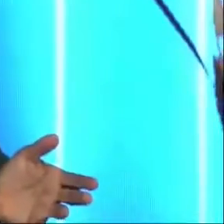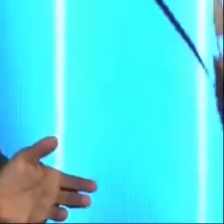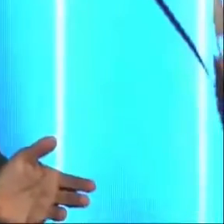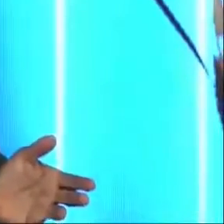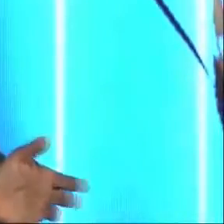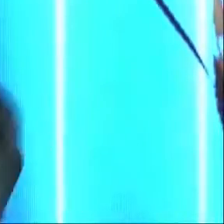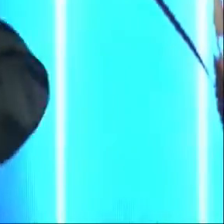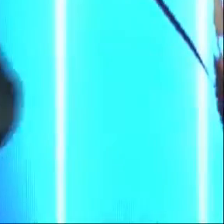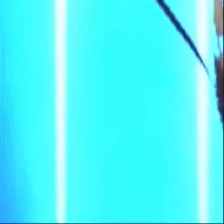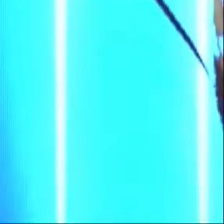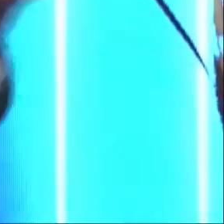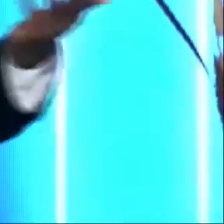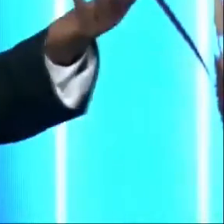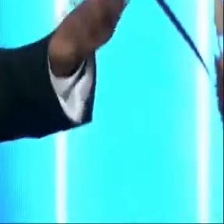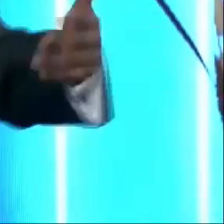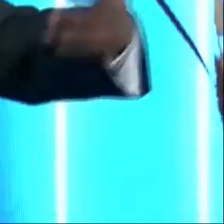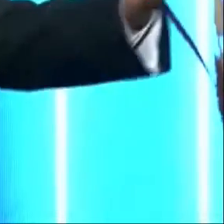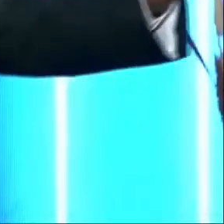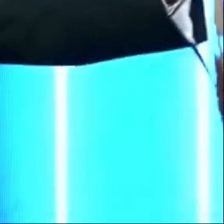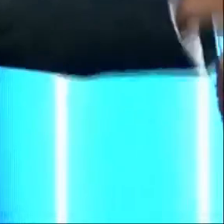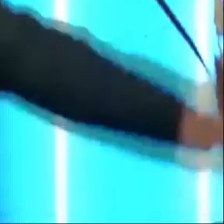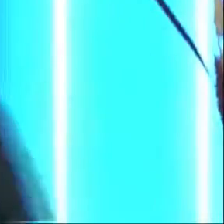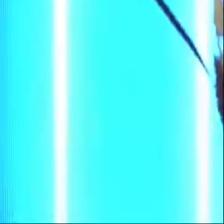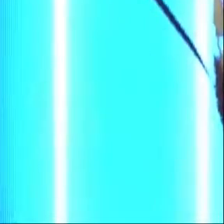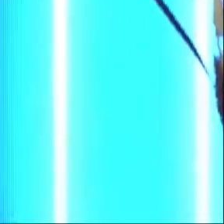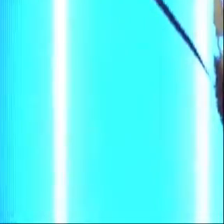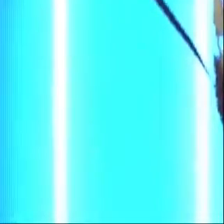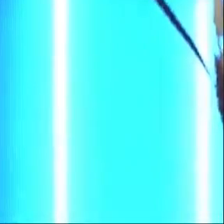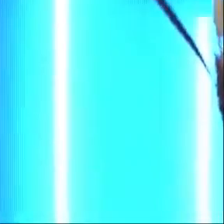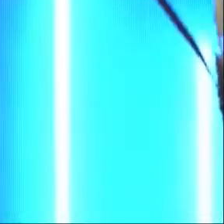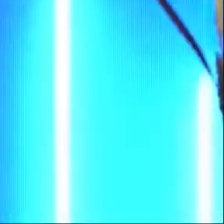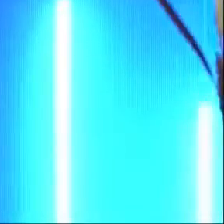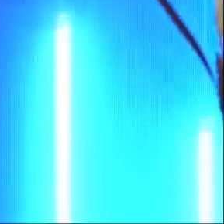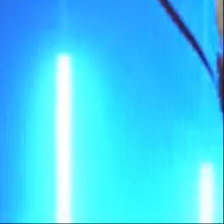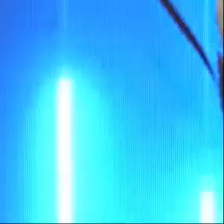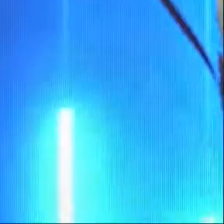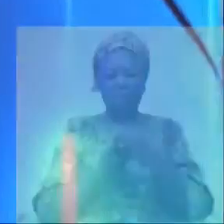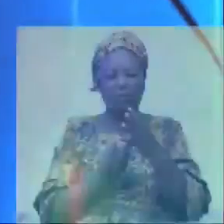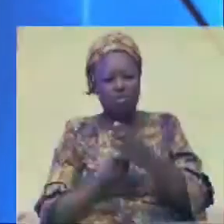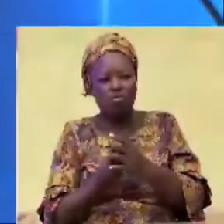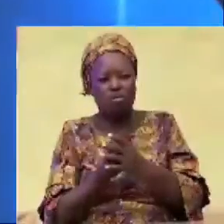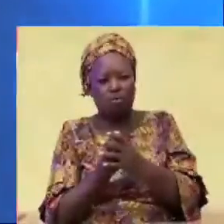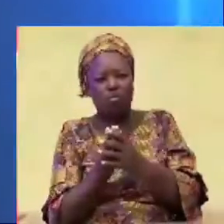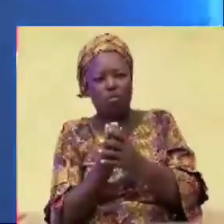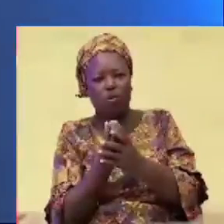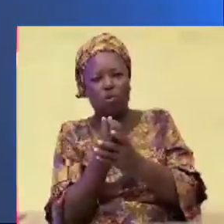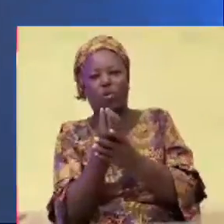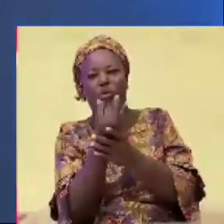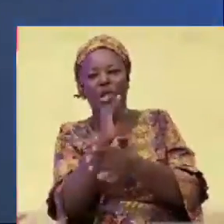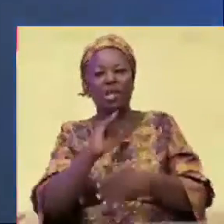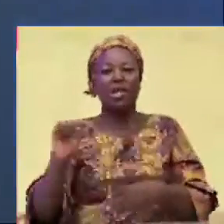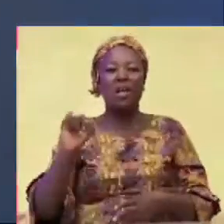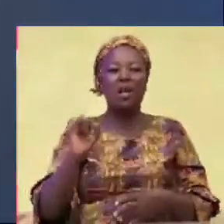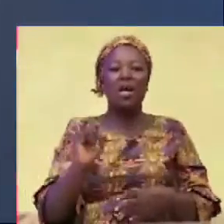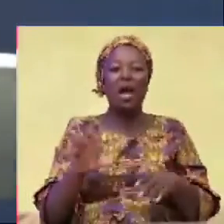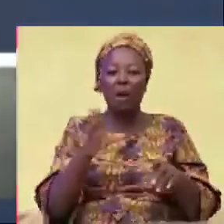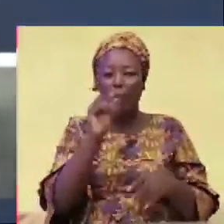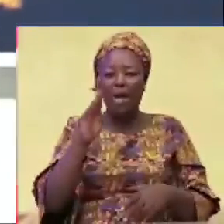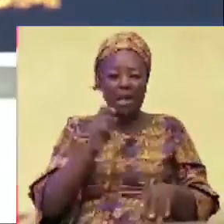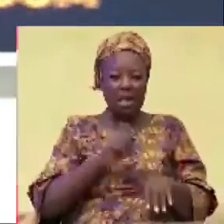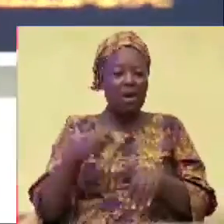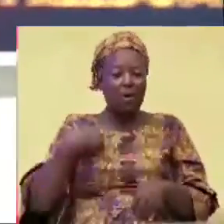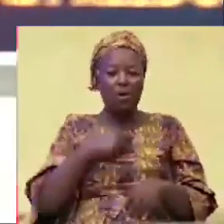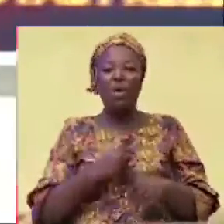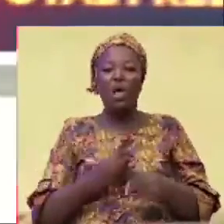babies, and then we have all our parts of the body. We're growing up and growing up. By the time